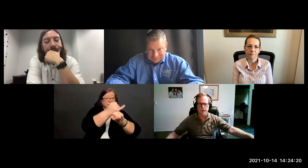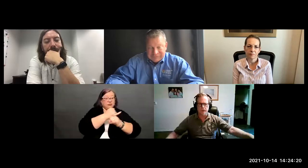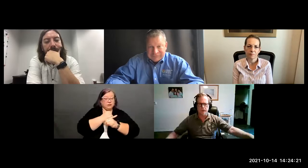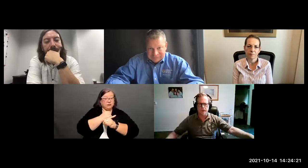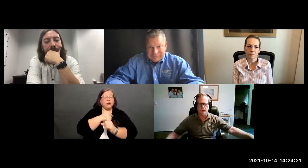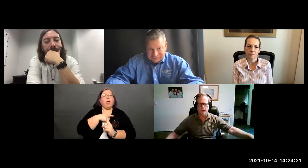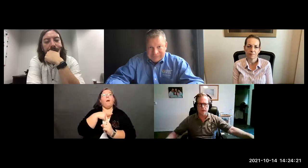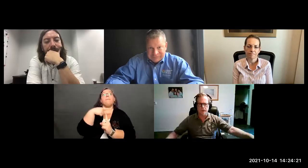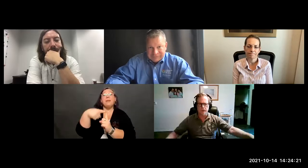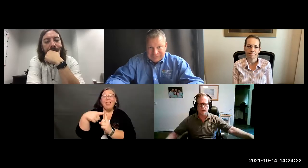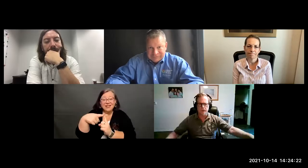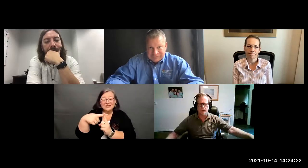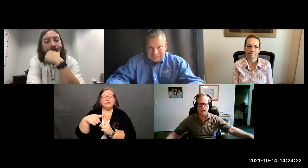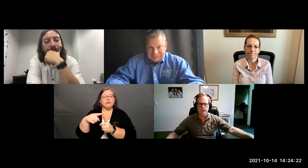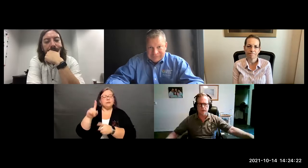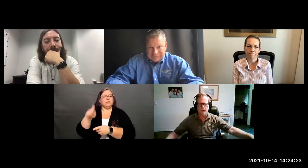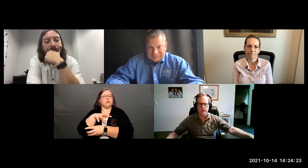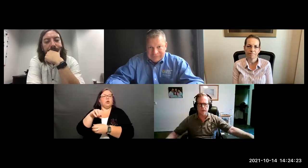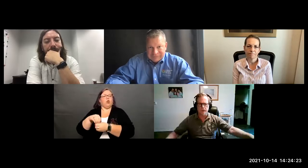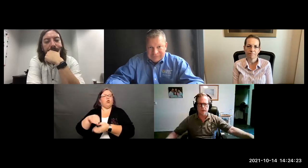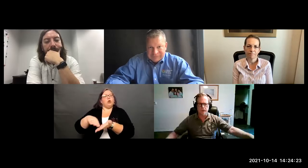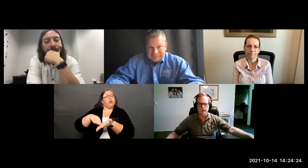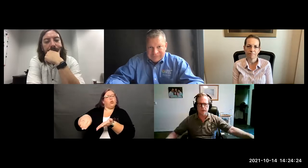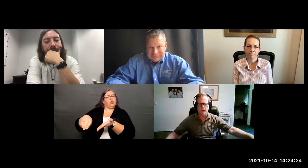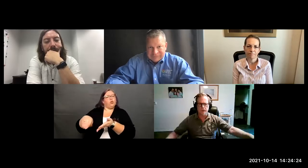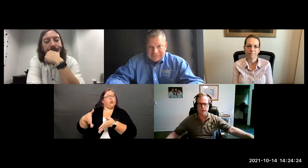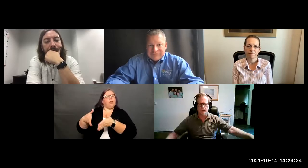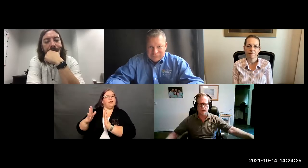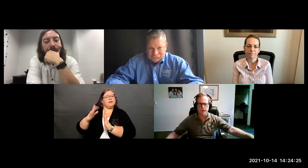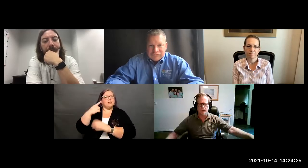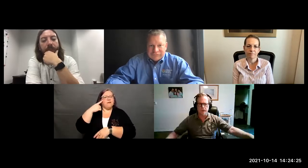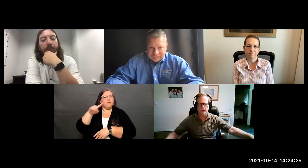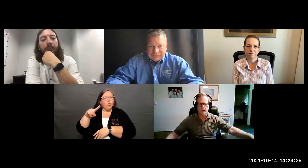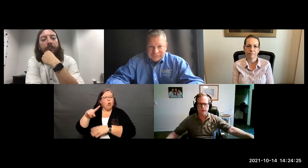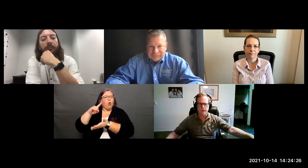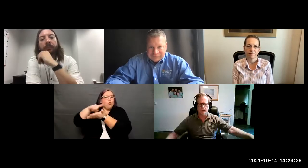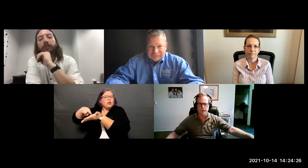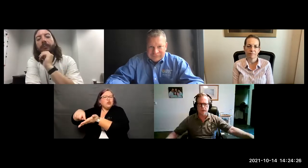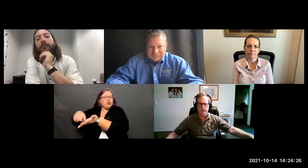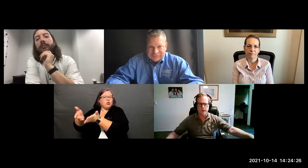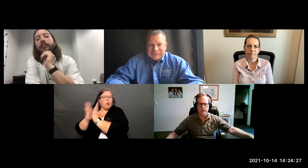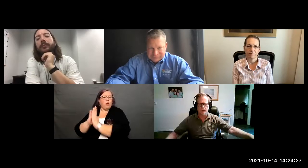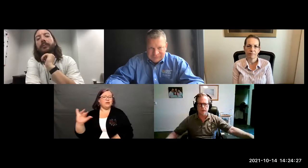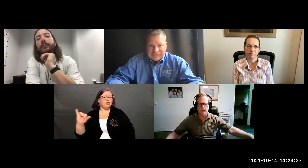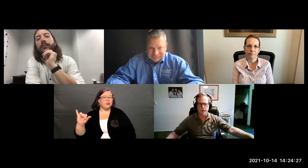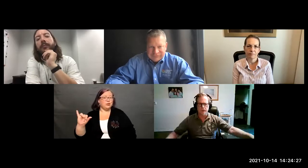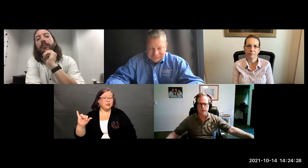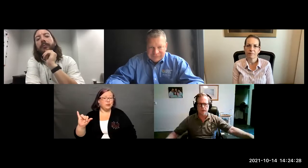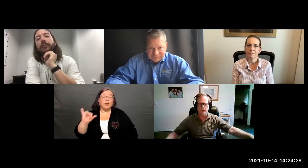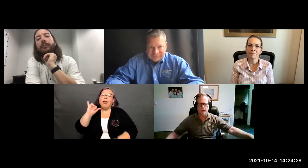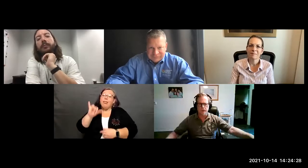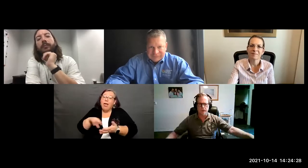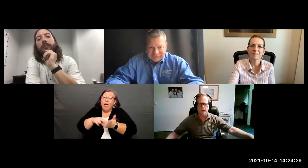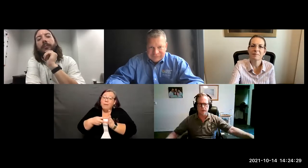external research requests, and that has an administrative cost. And so who's going to